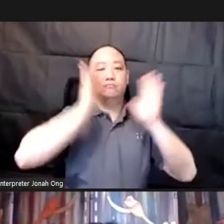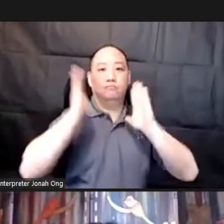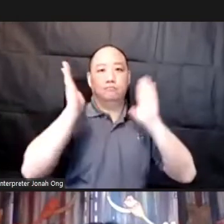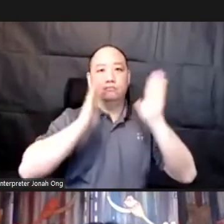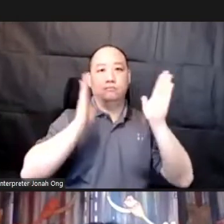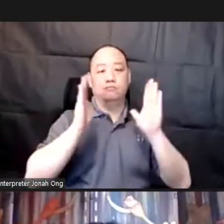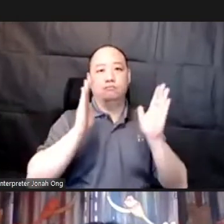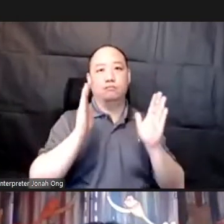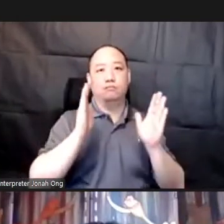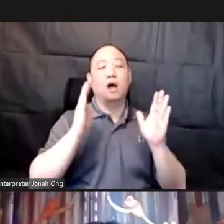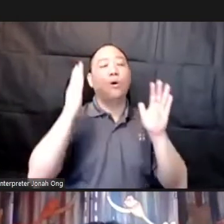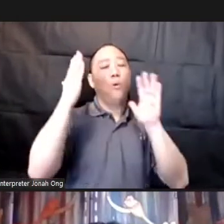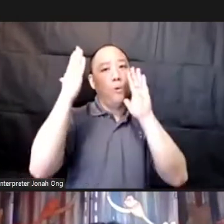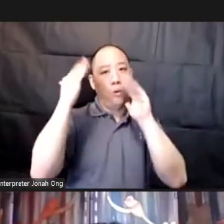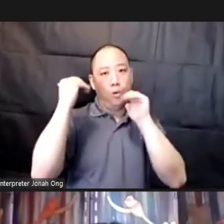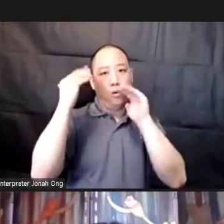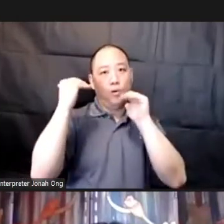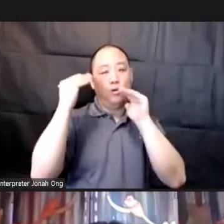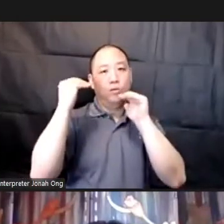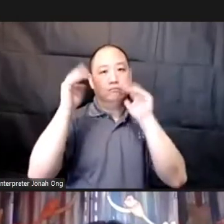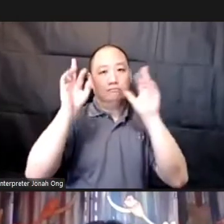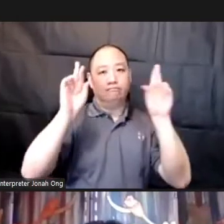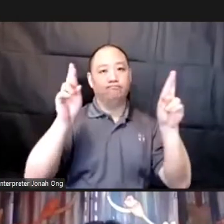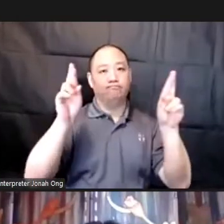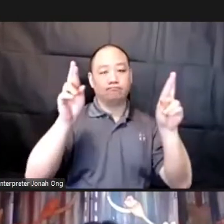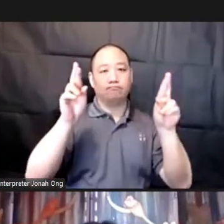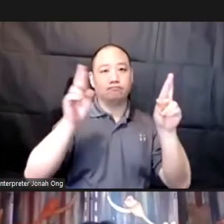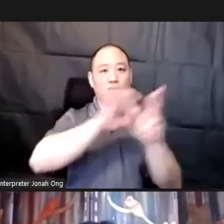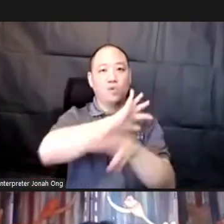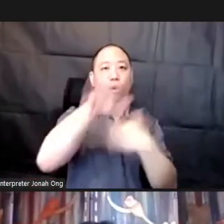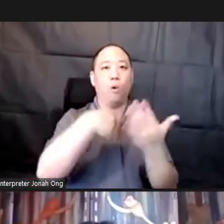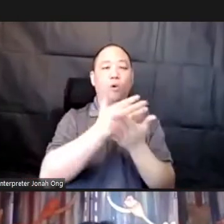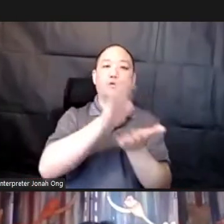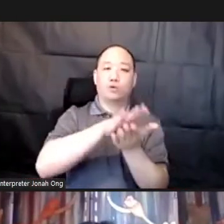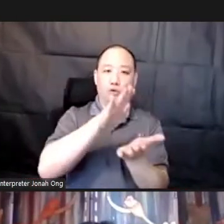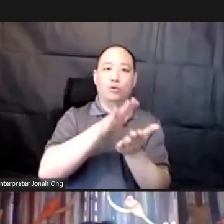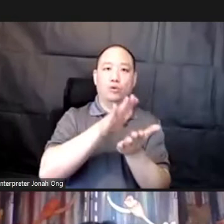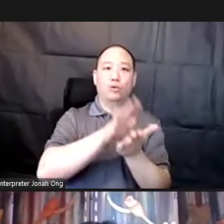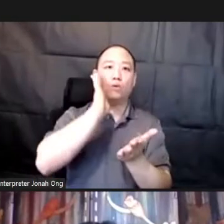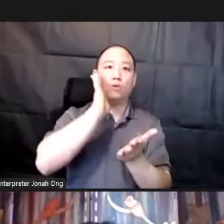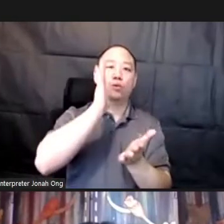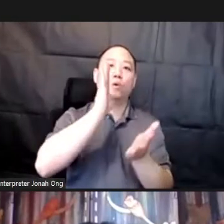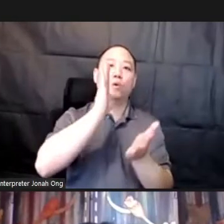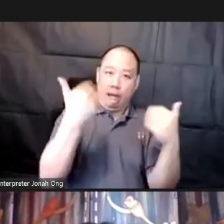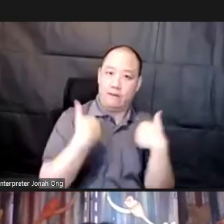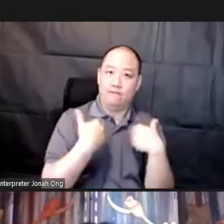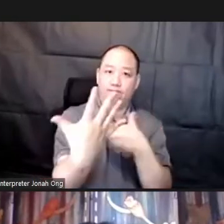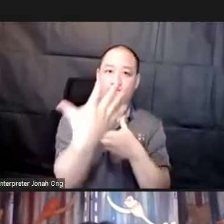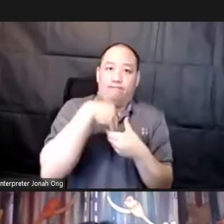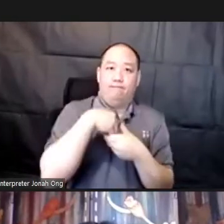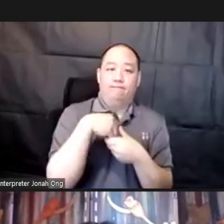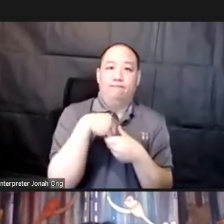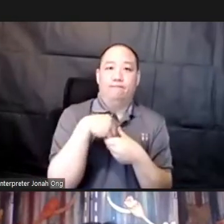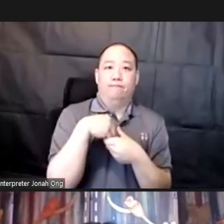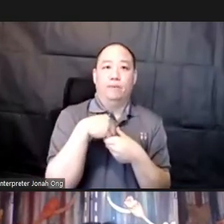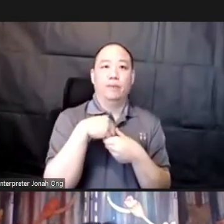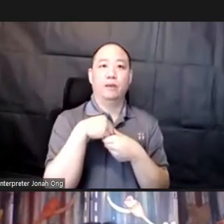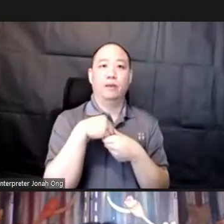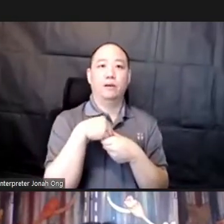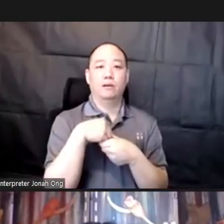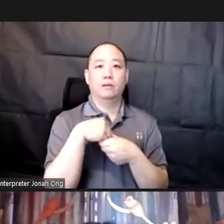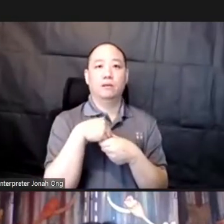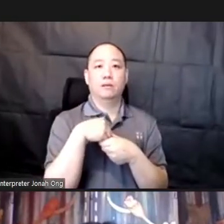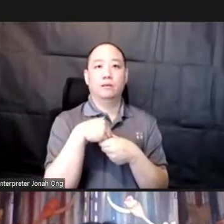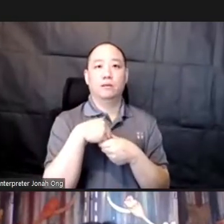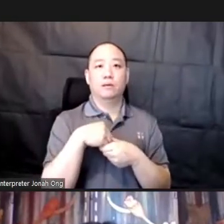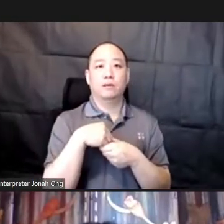it's something that, you know, all schools can implement. And I guess like people in schools, like we can be exposed